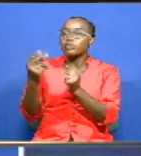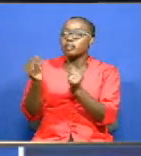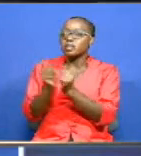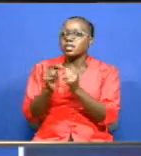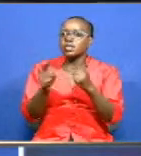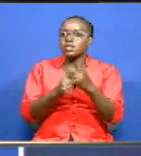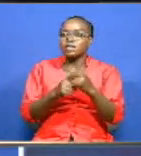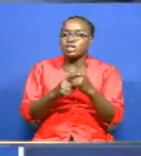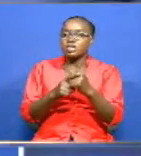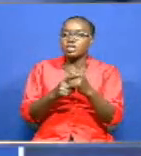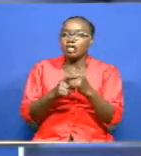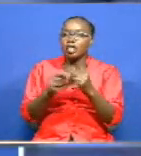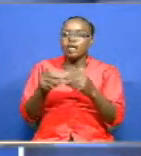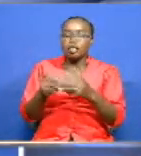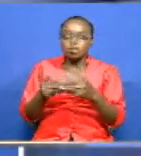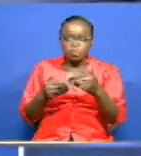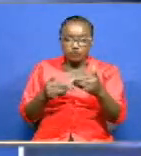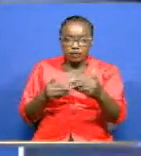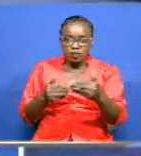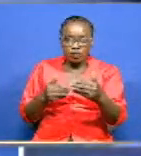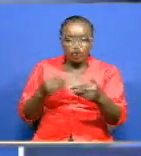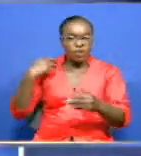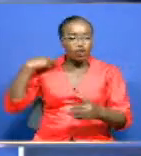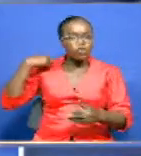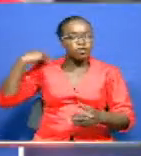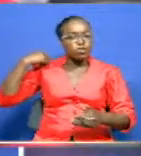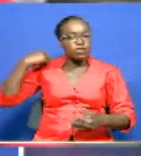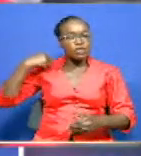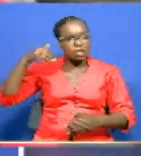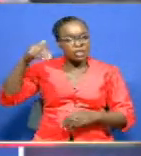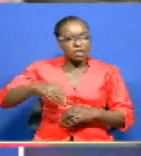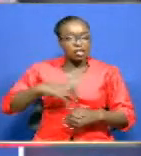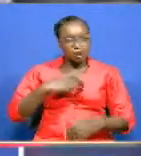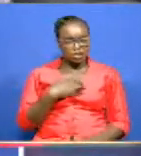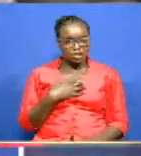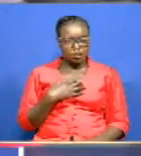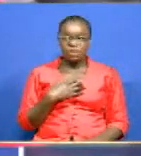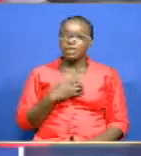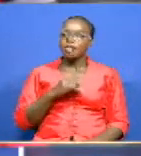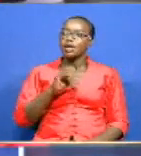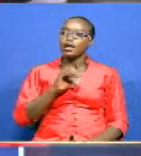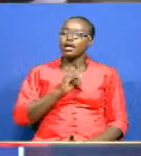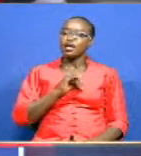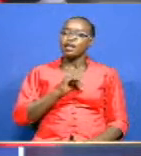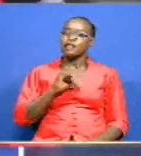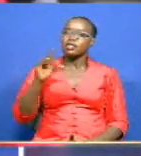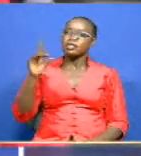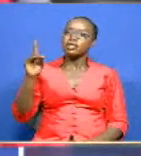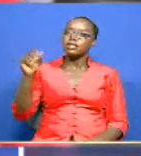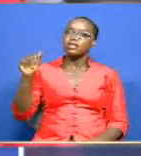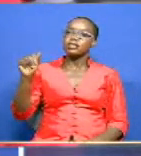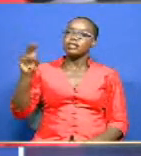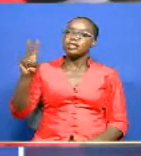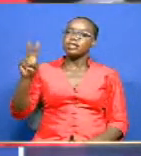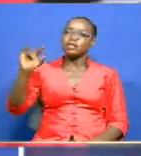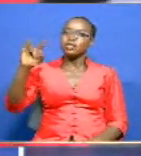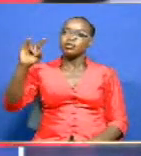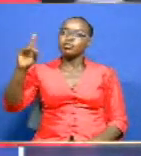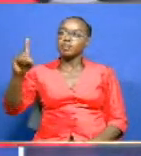his predecessor Dr. William Mutunga went on voluntary early retirement. I, David Kenani